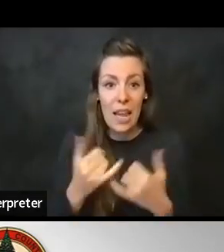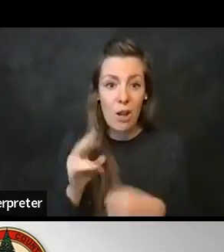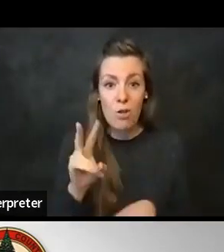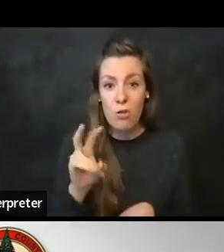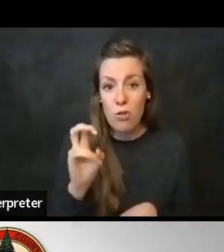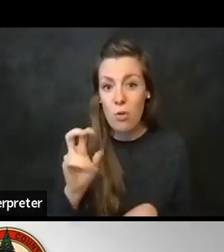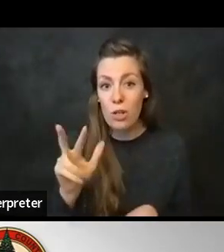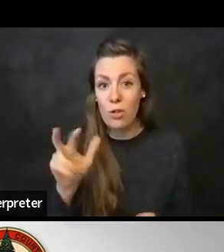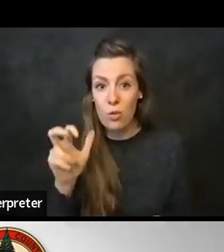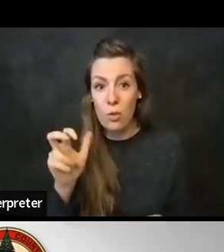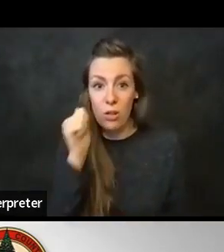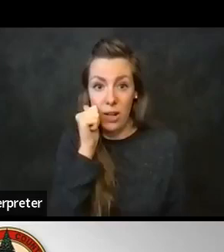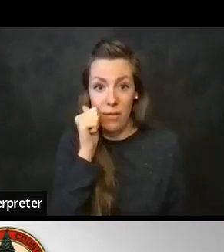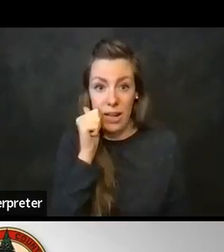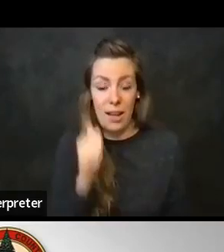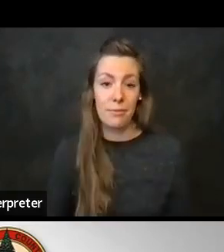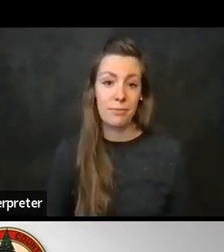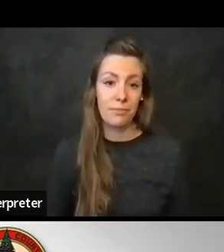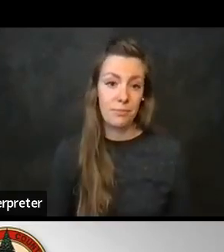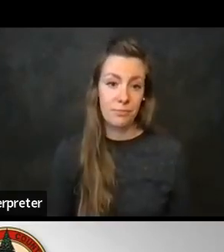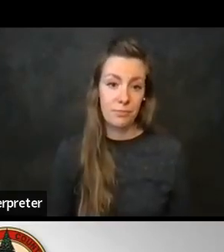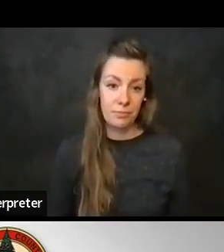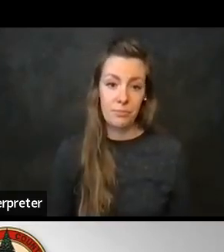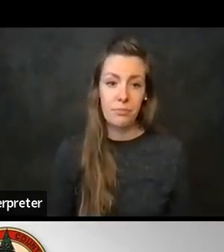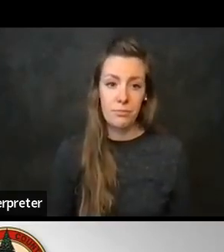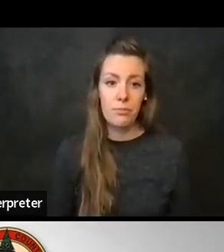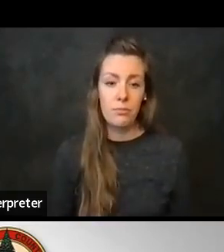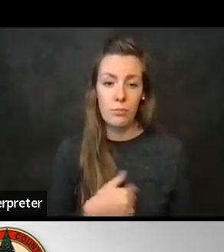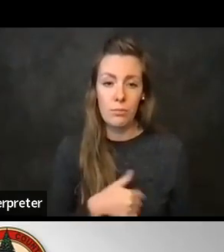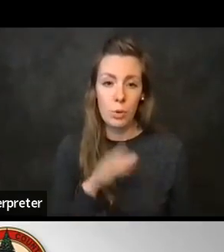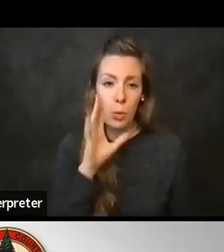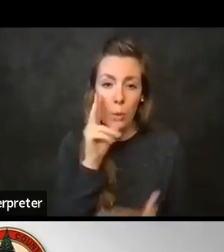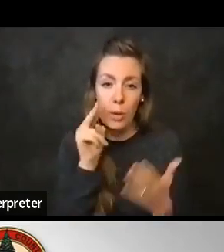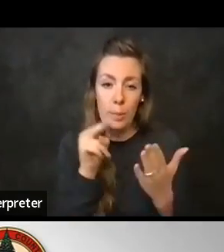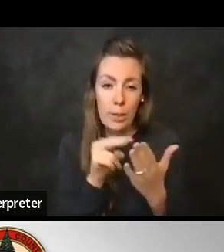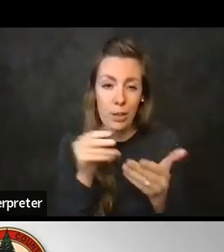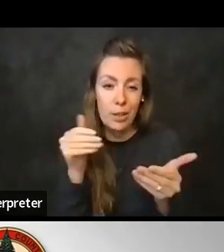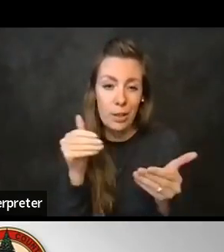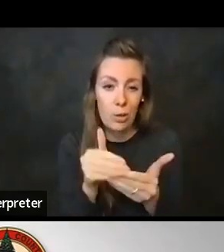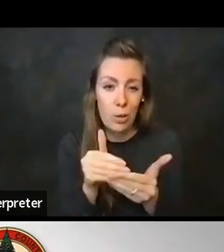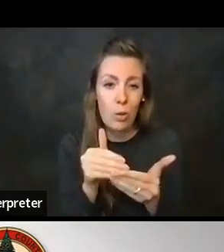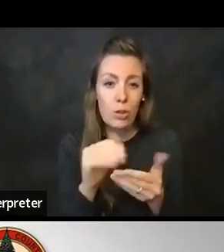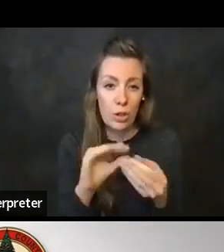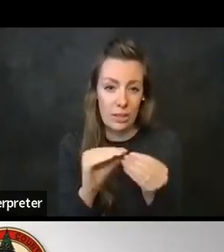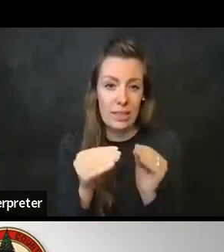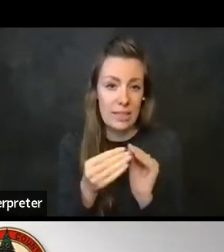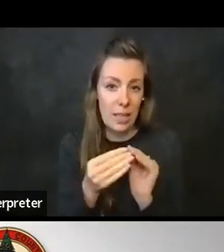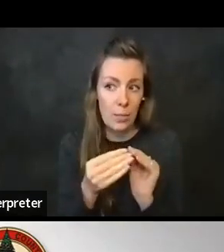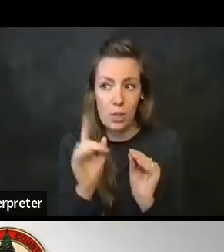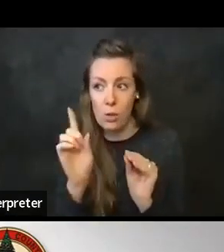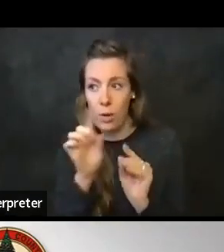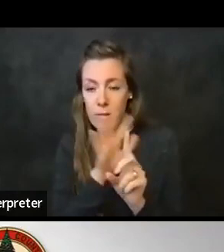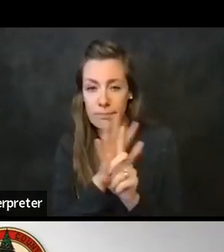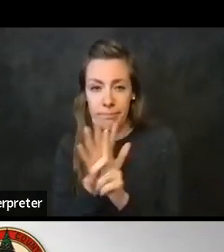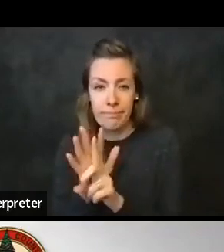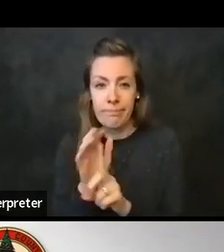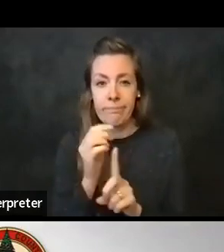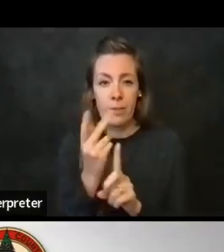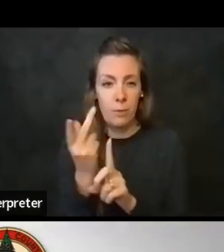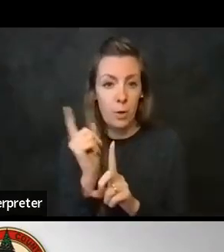to 300 per day. And we'll be taking a closer look at these numbers and where they're trending in a few